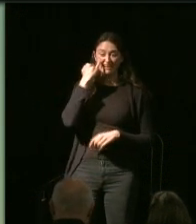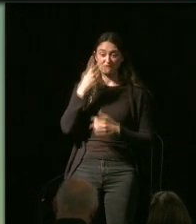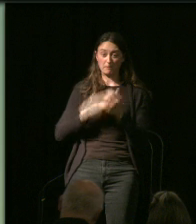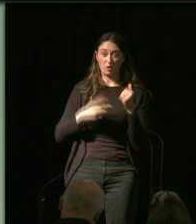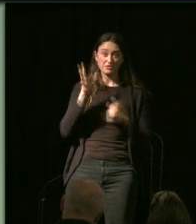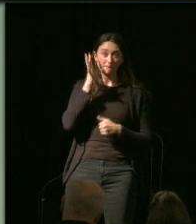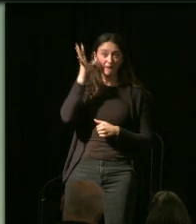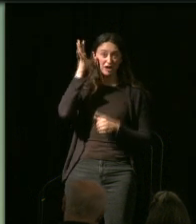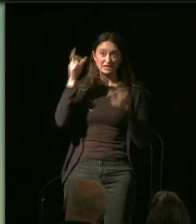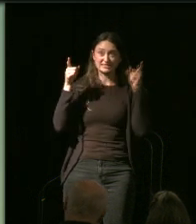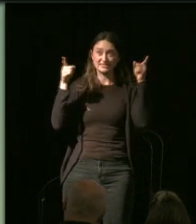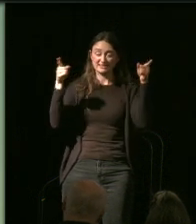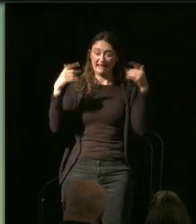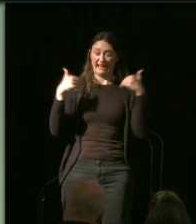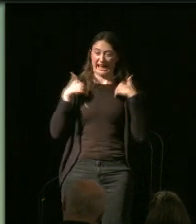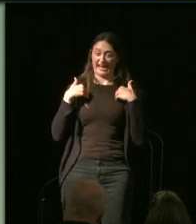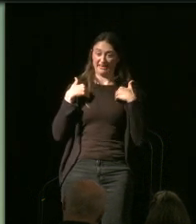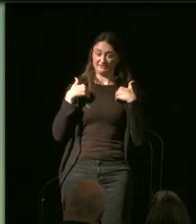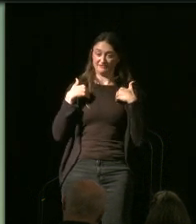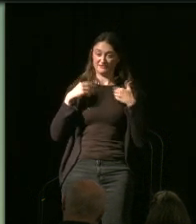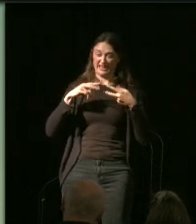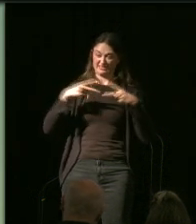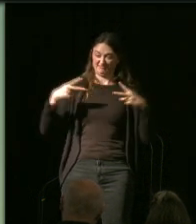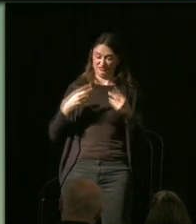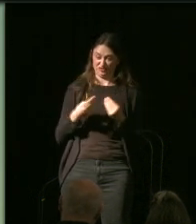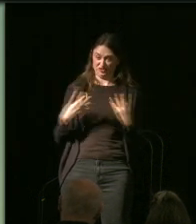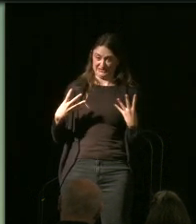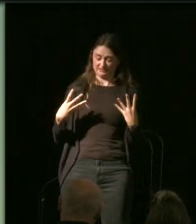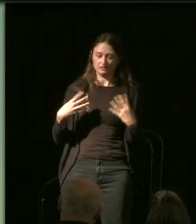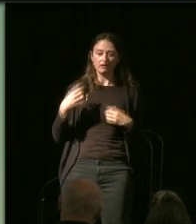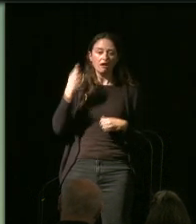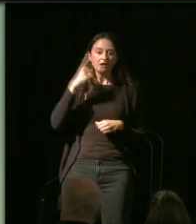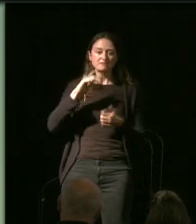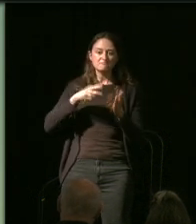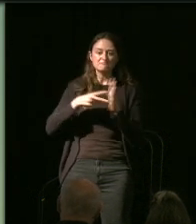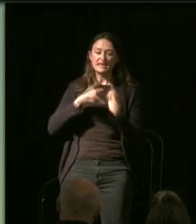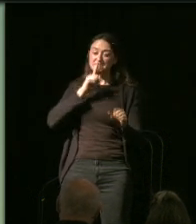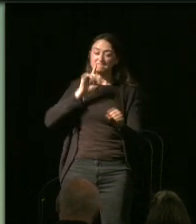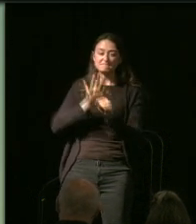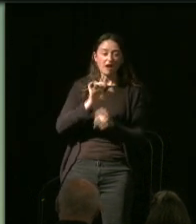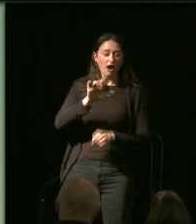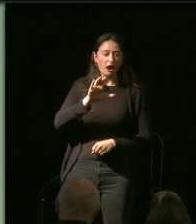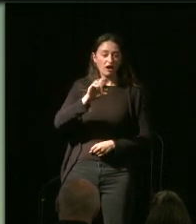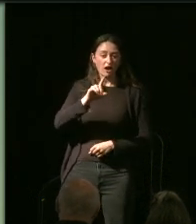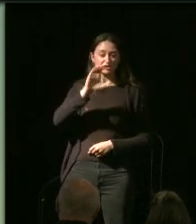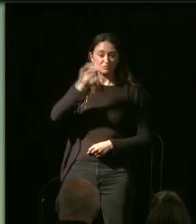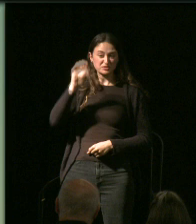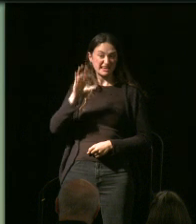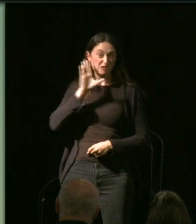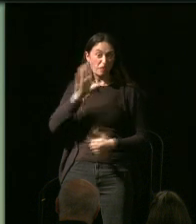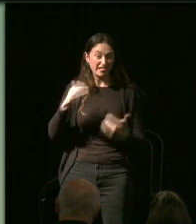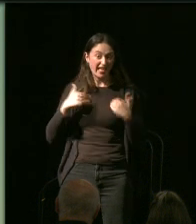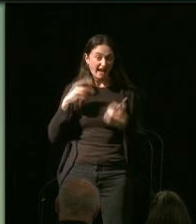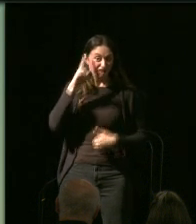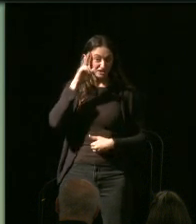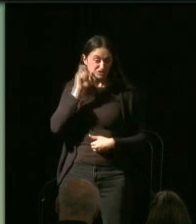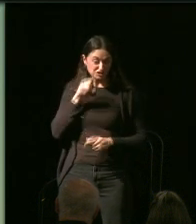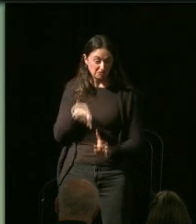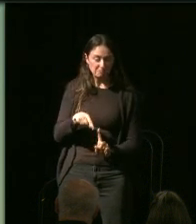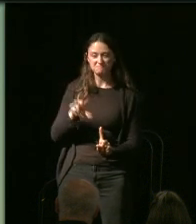4 children with 2 carriers and 1 with Usher. Imagine this 4-sided die if anyone plays Dungeons and